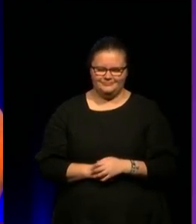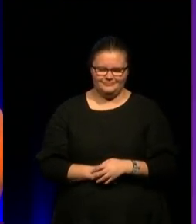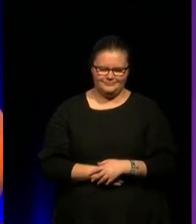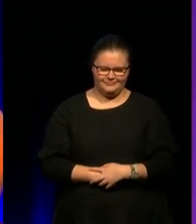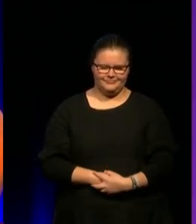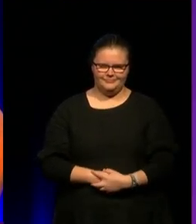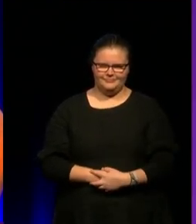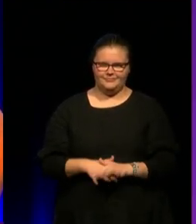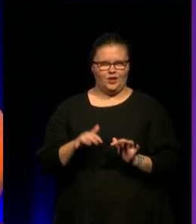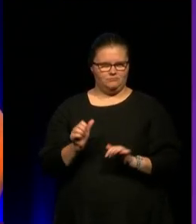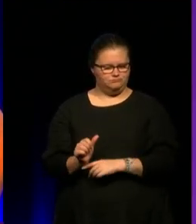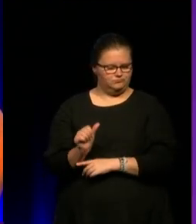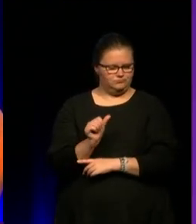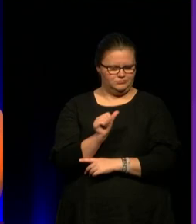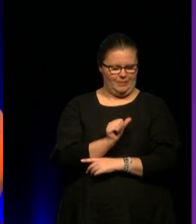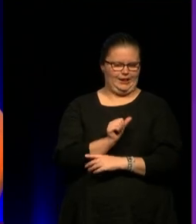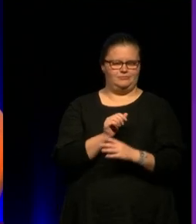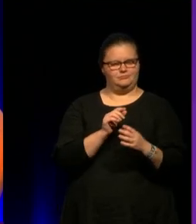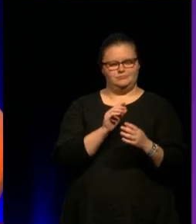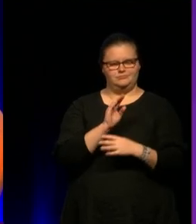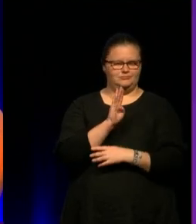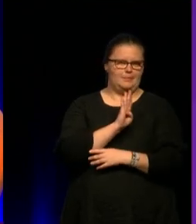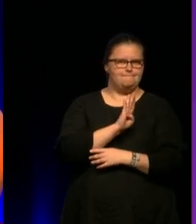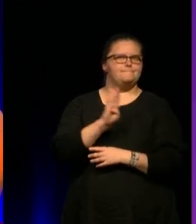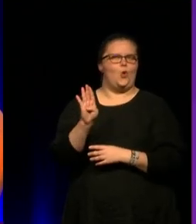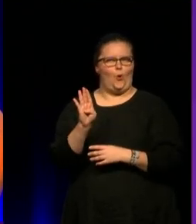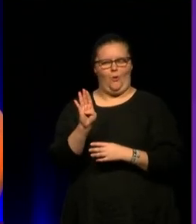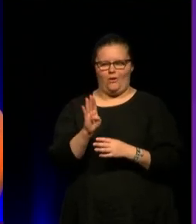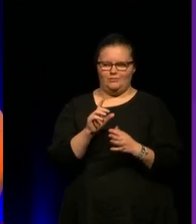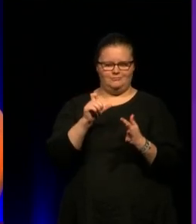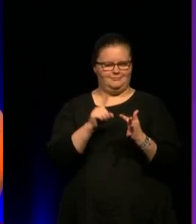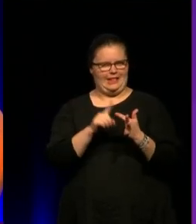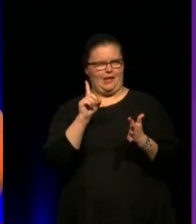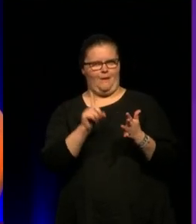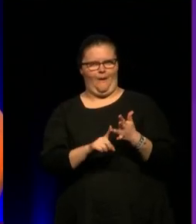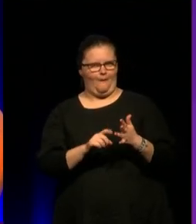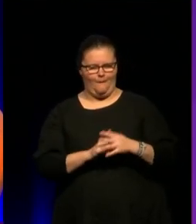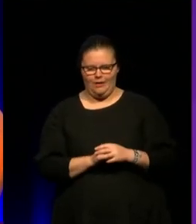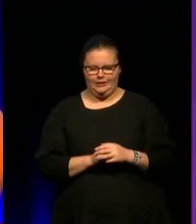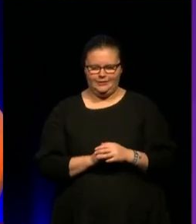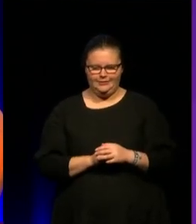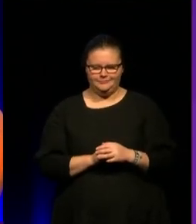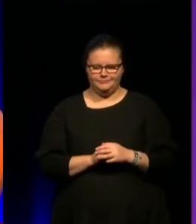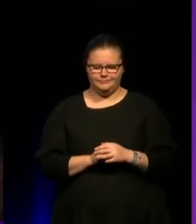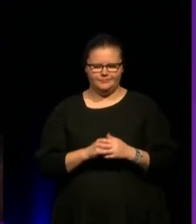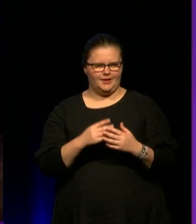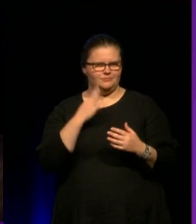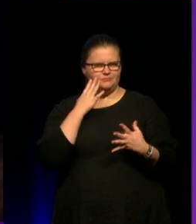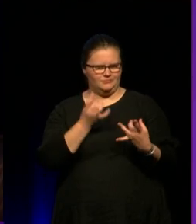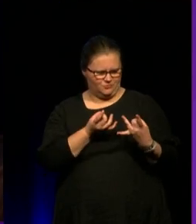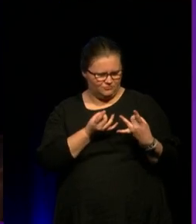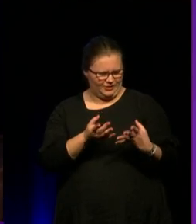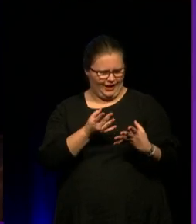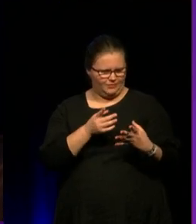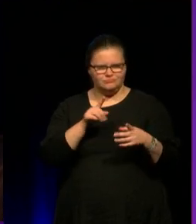But just let's go back to the chairman and the board. You did put that in place at the right time. In a startup, what are your lessons